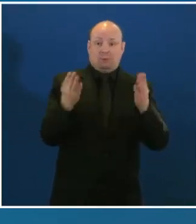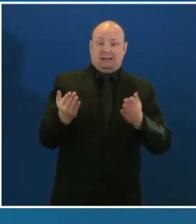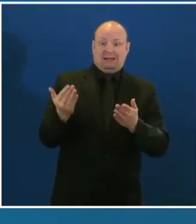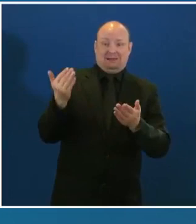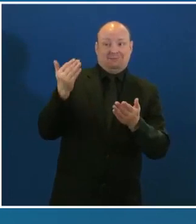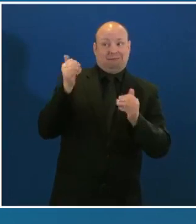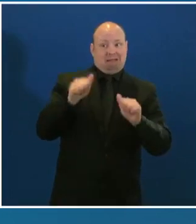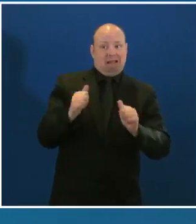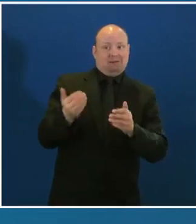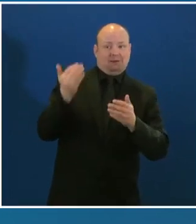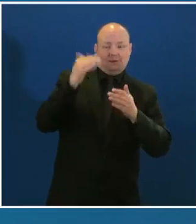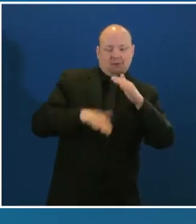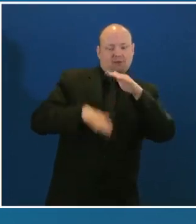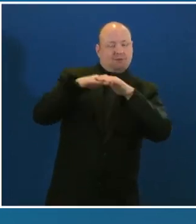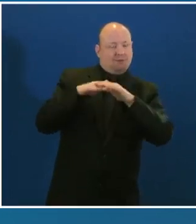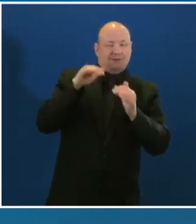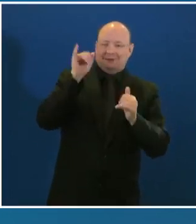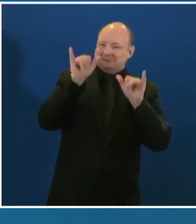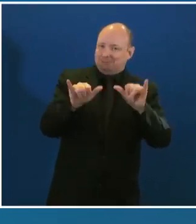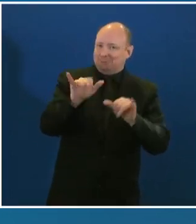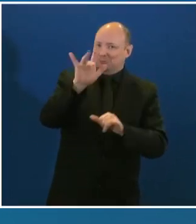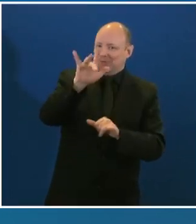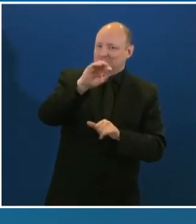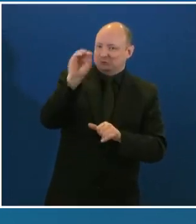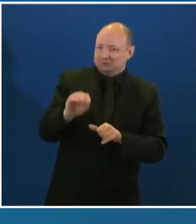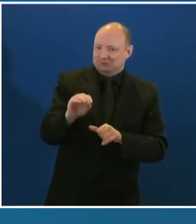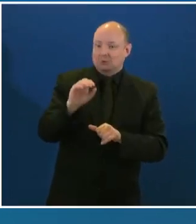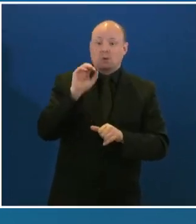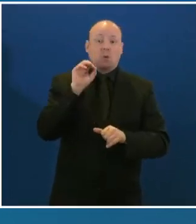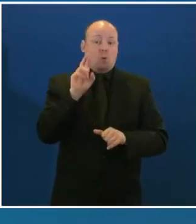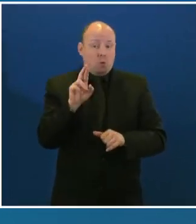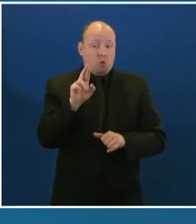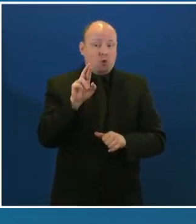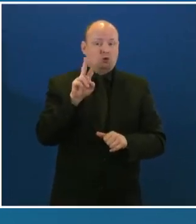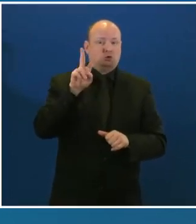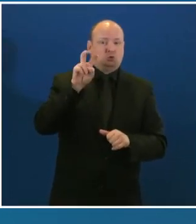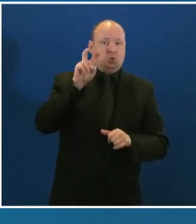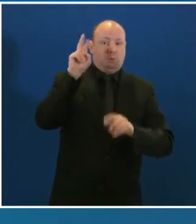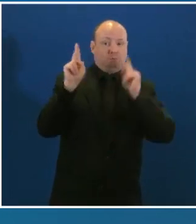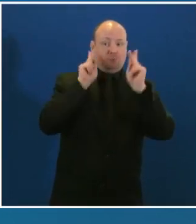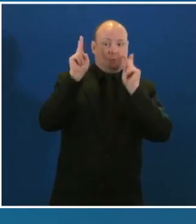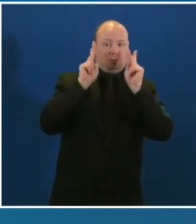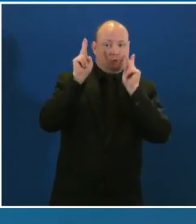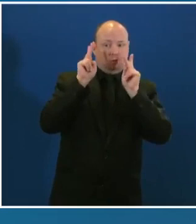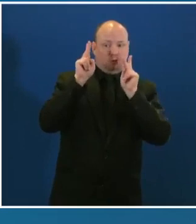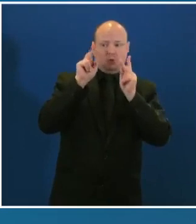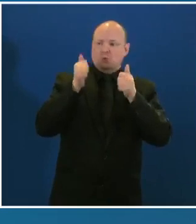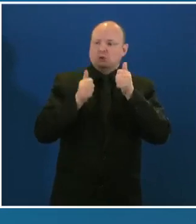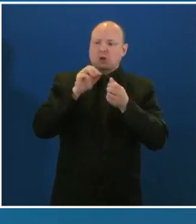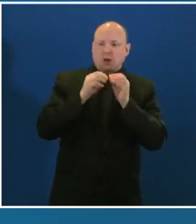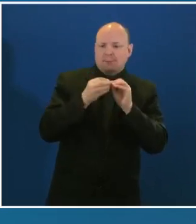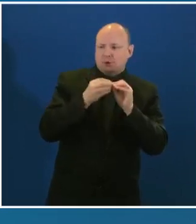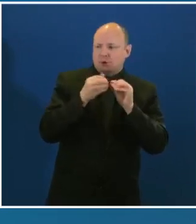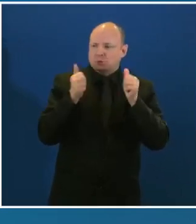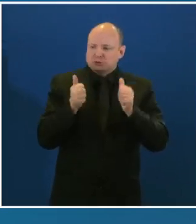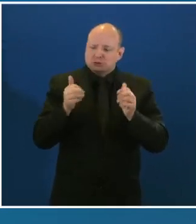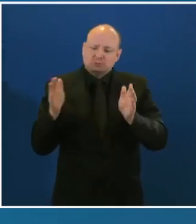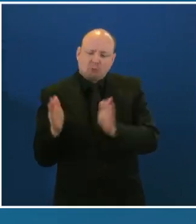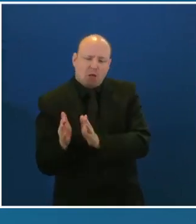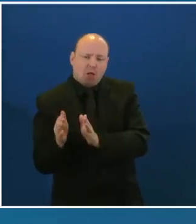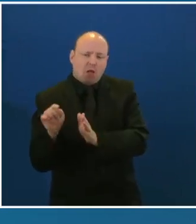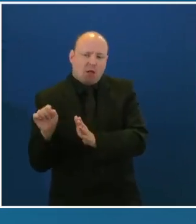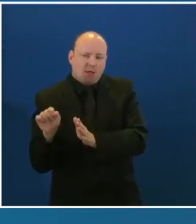of 25% capacity or 200 people, whichever is less. Let's see what the Kiggins has on the